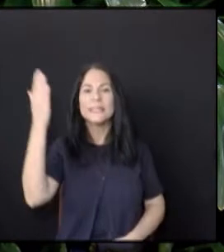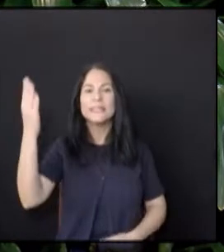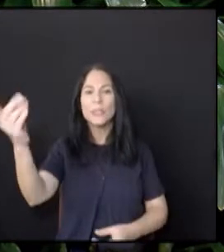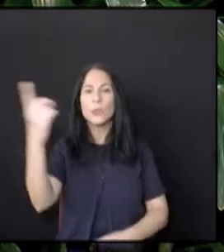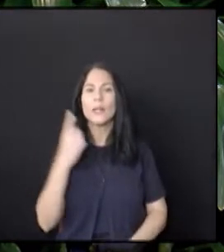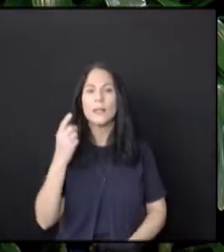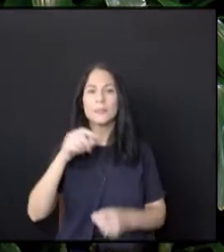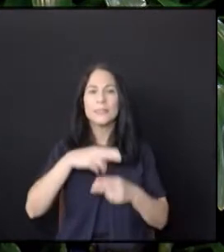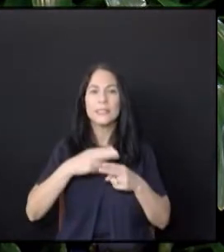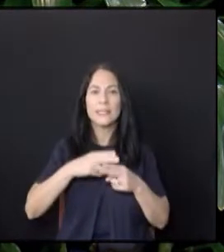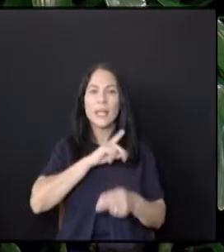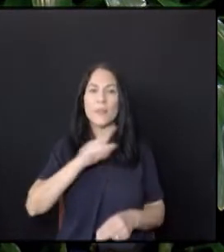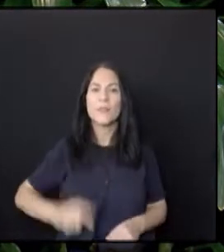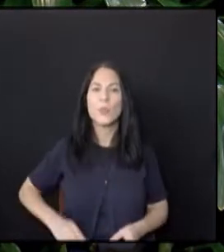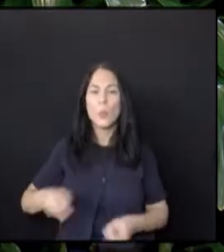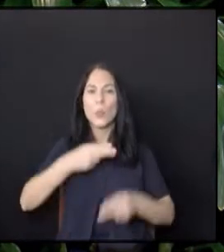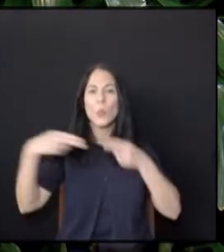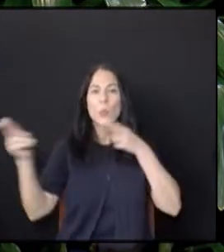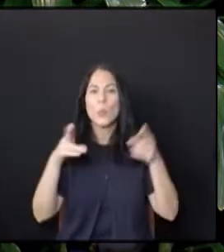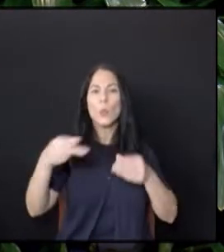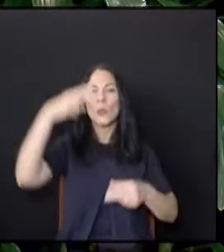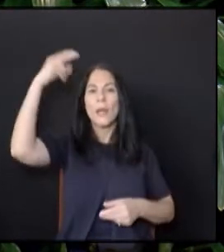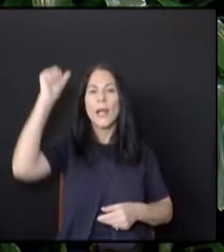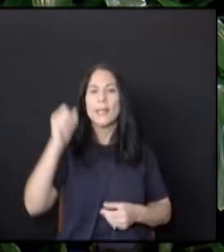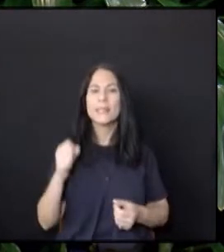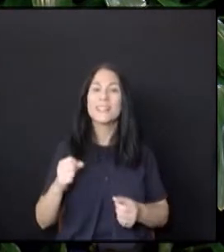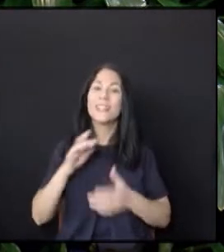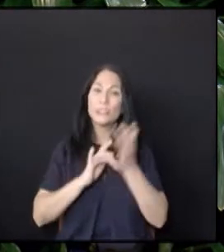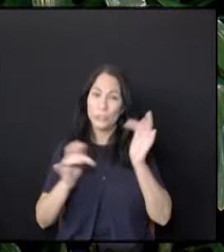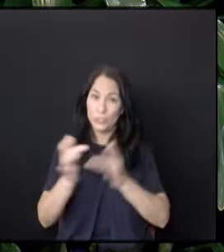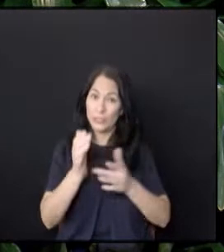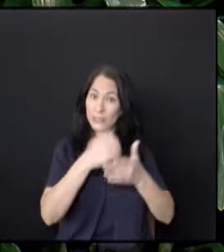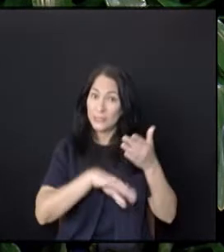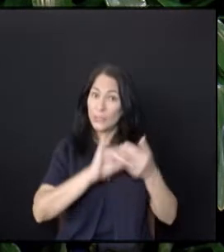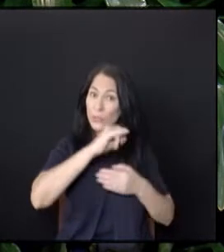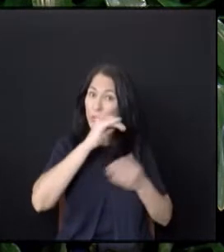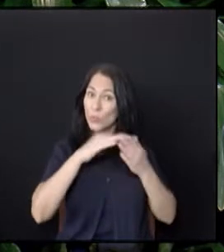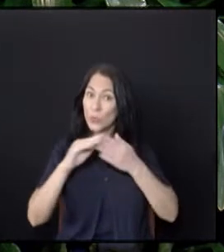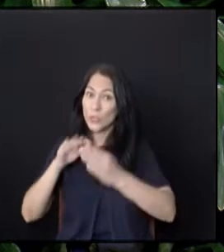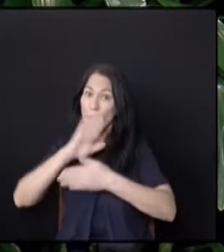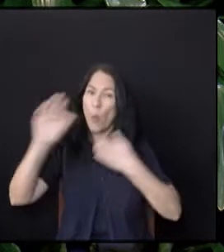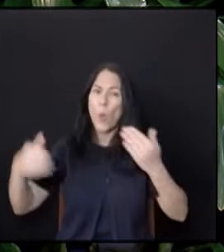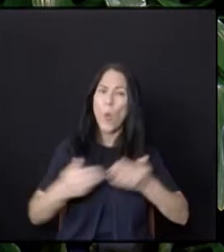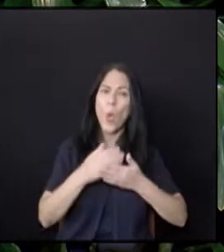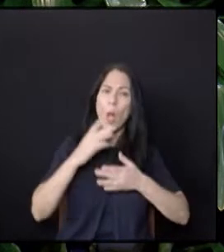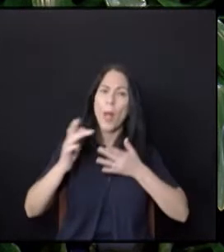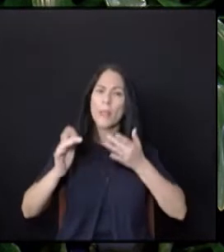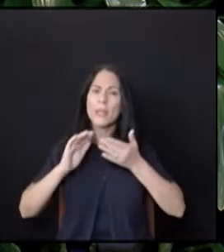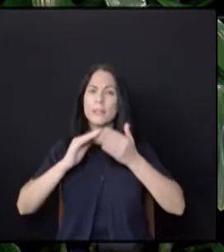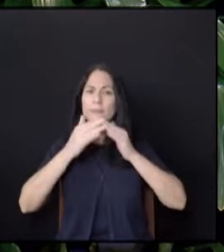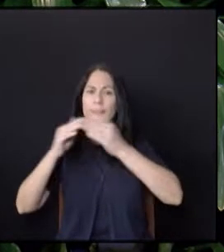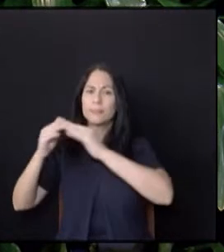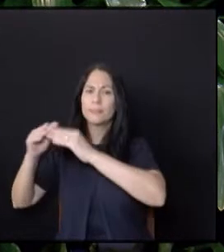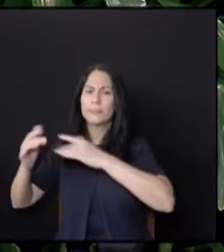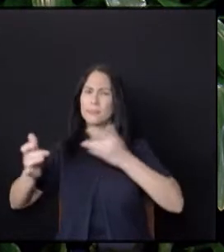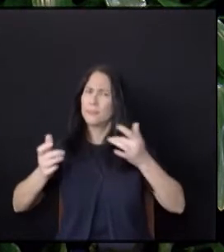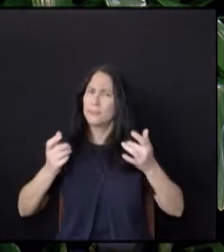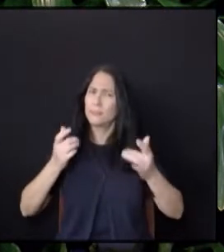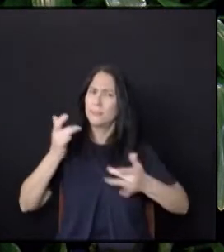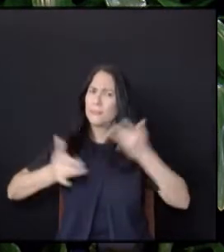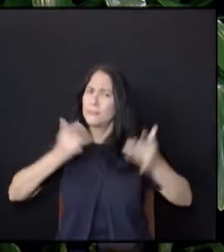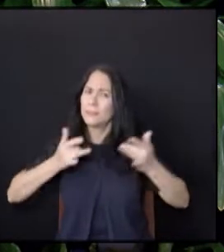highest!" And when he entered Jerusalem, the whole city was stirred up, saying, "Who is